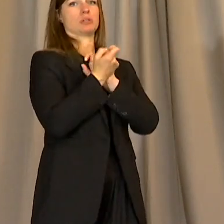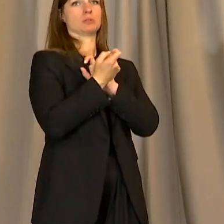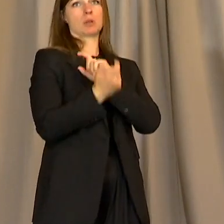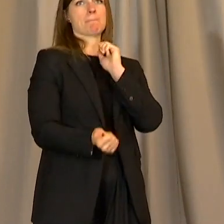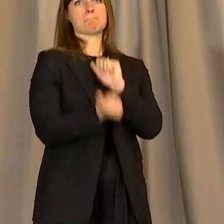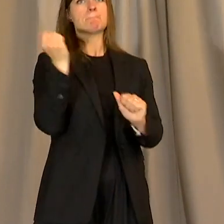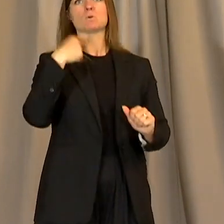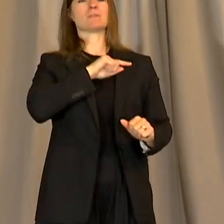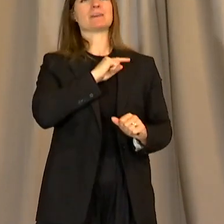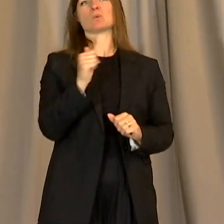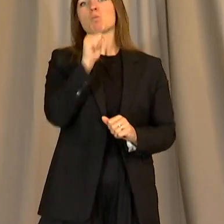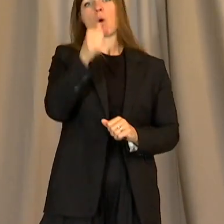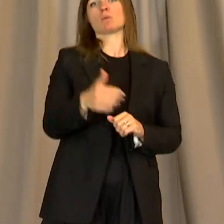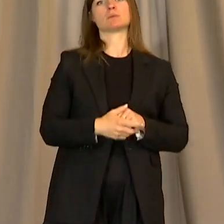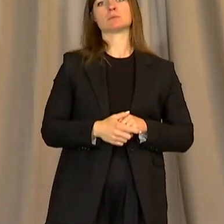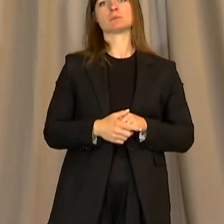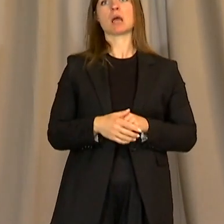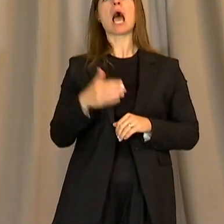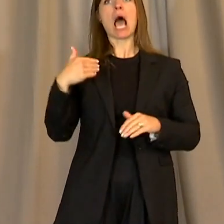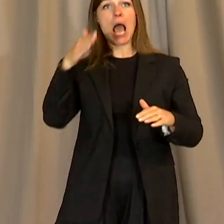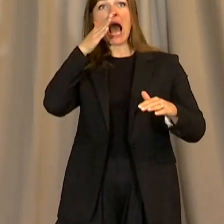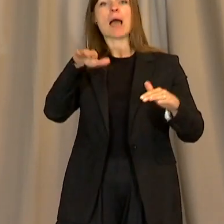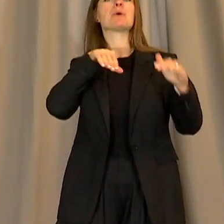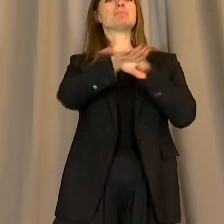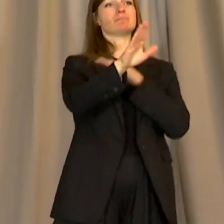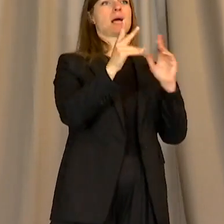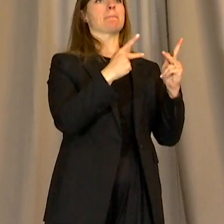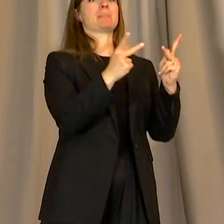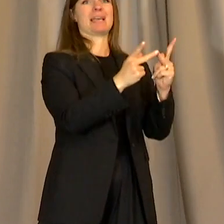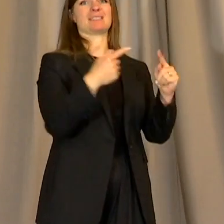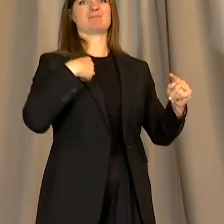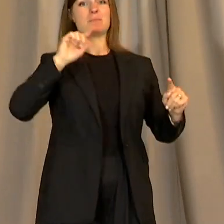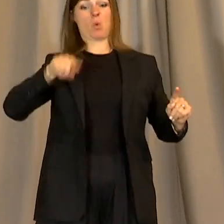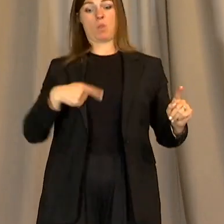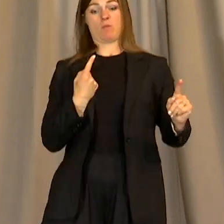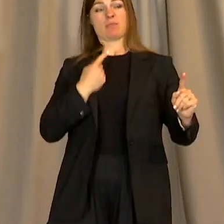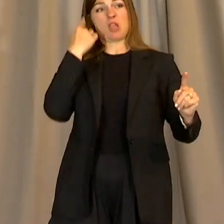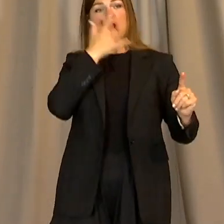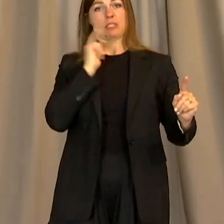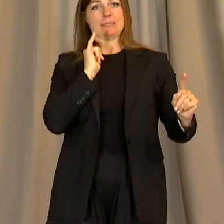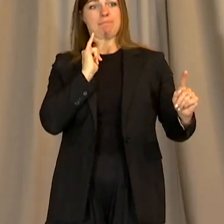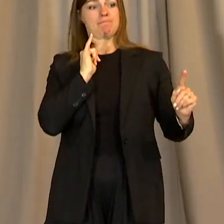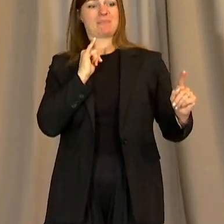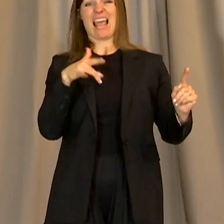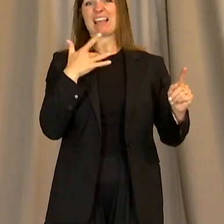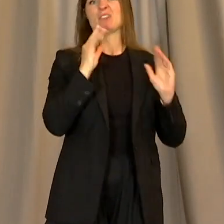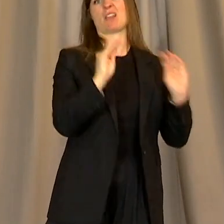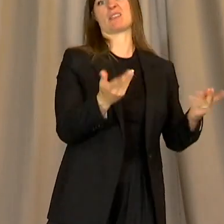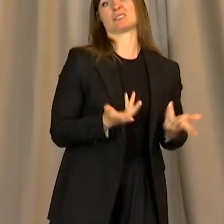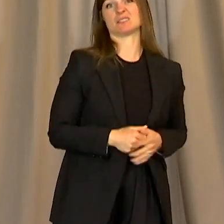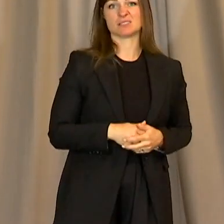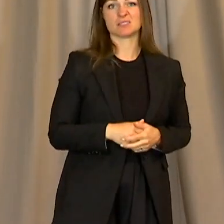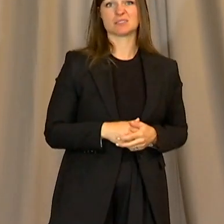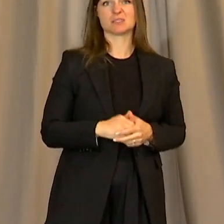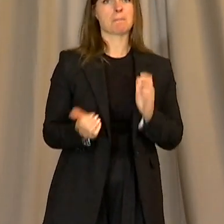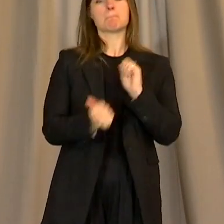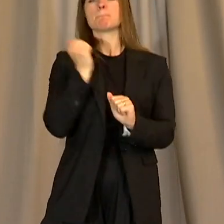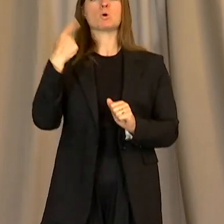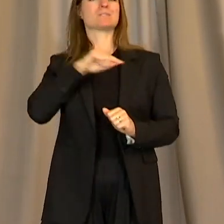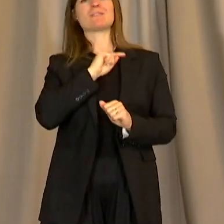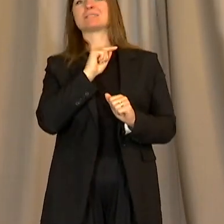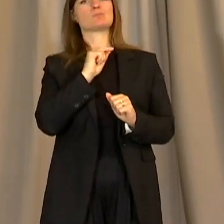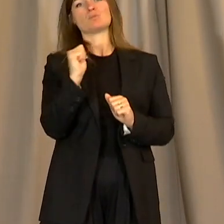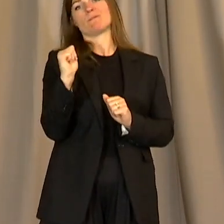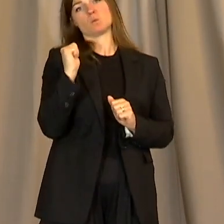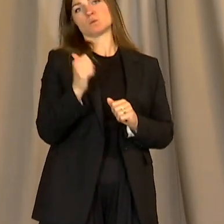into a place that doesn't have anyone who looks like me and not feel a way about that. Most of us won't do that. And so I think we